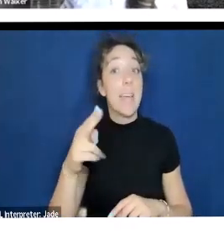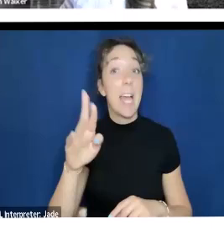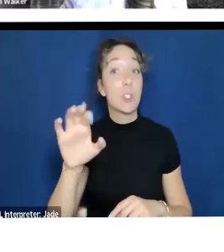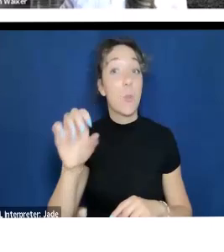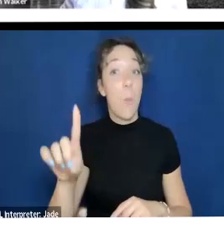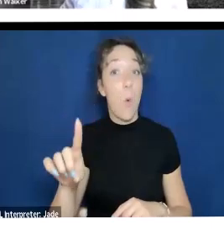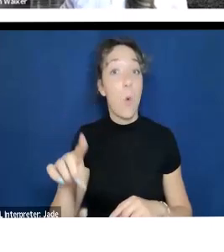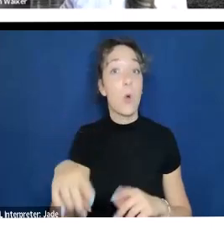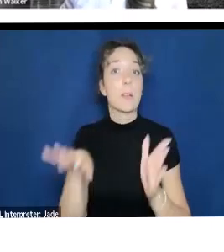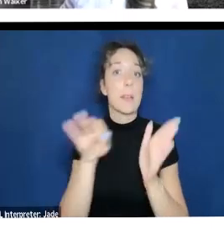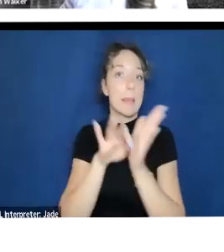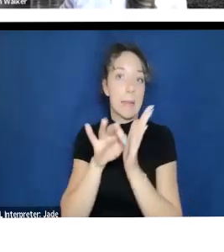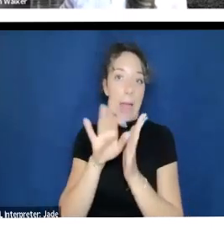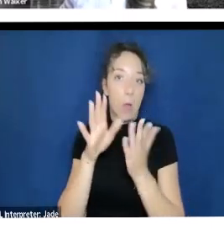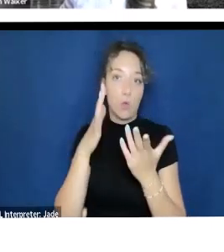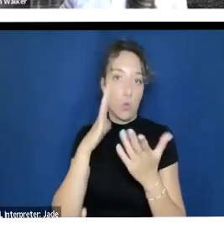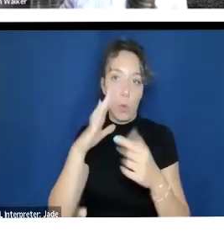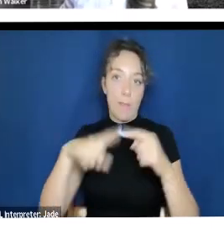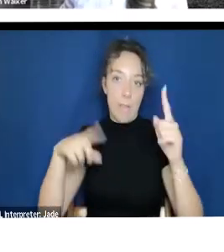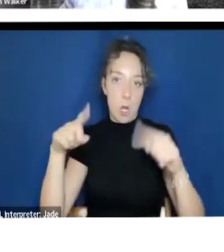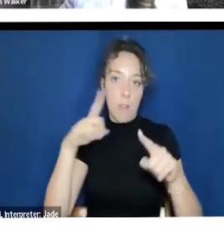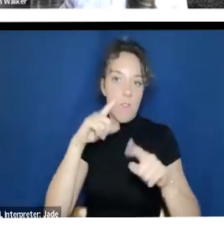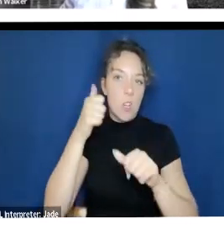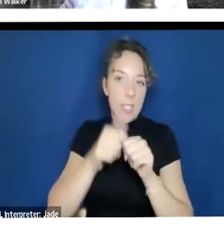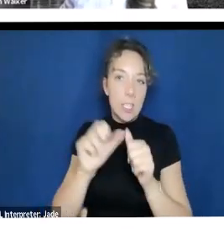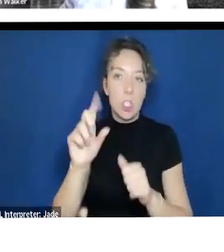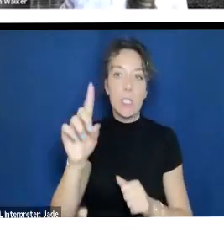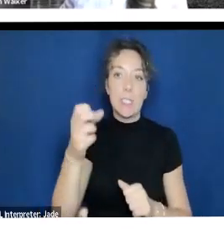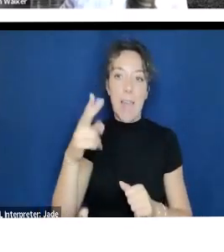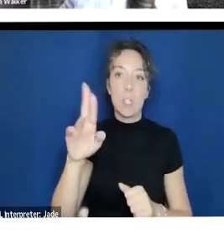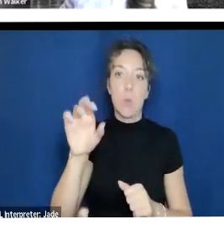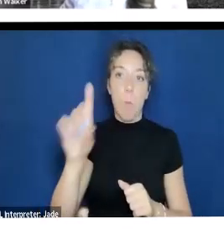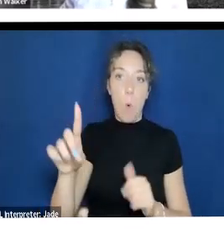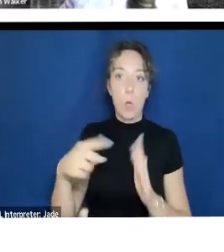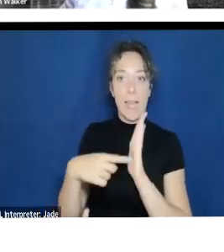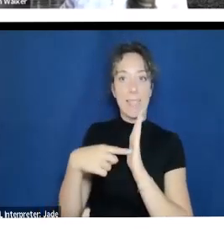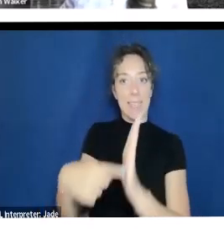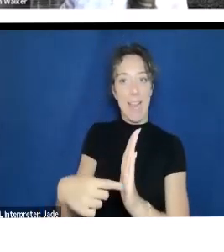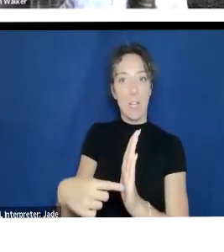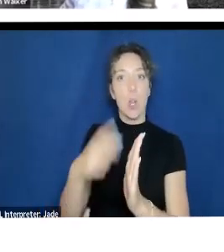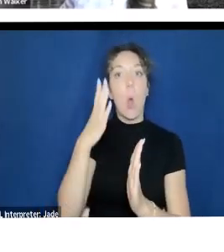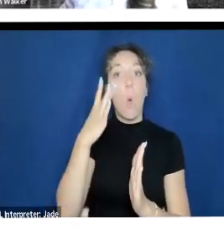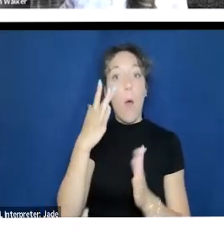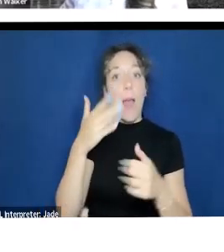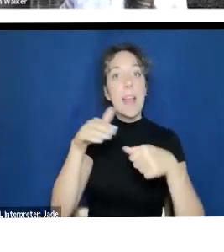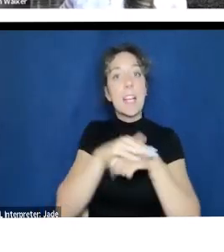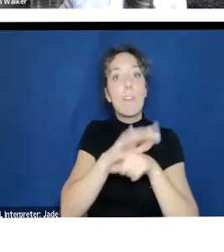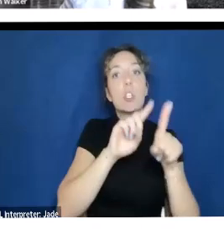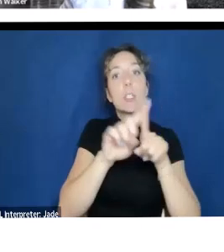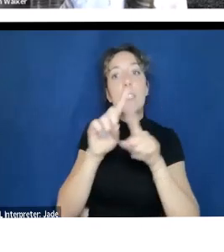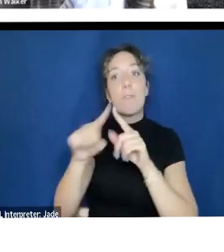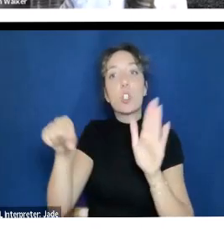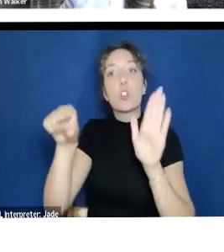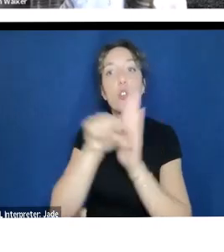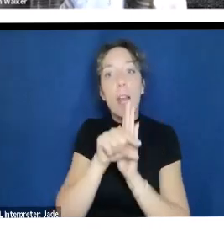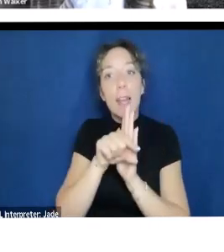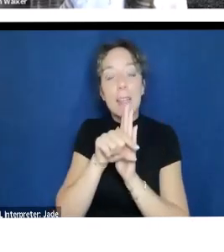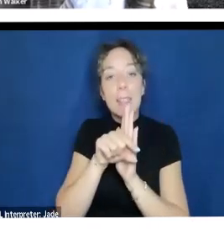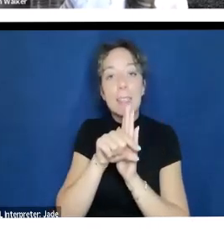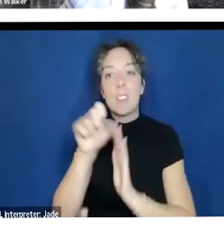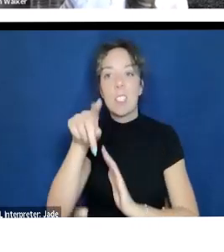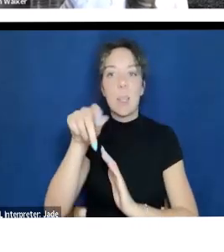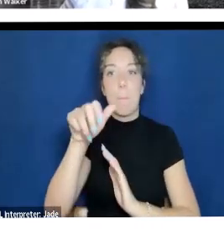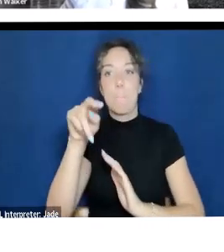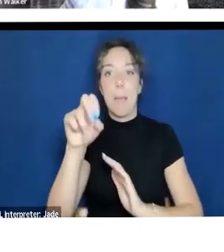will vary for each dashboard indicator because it covers varying grade spans. Examples